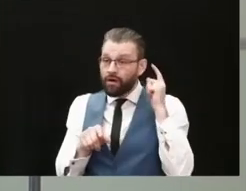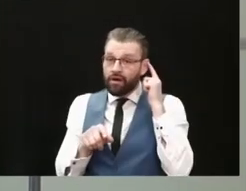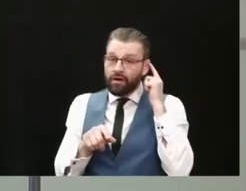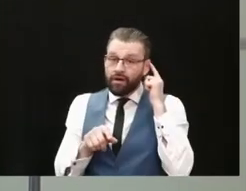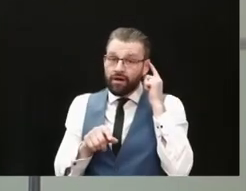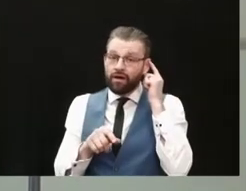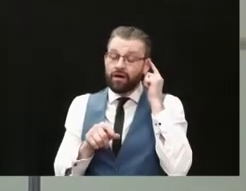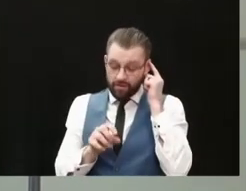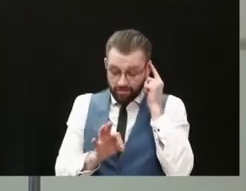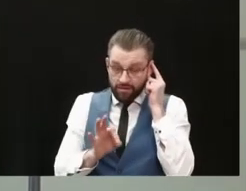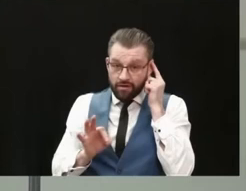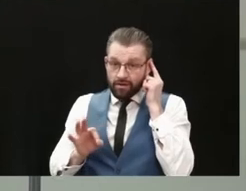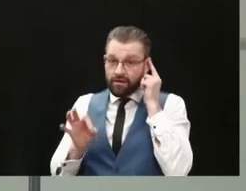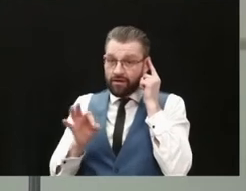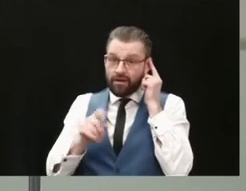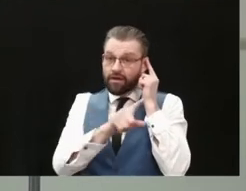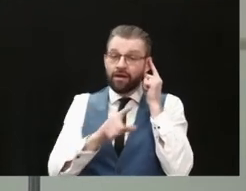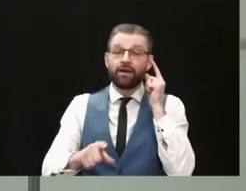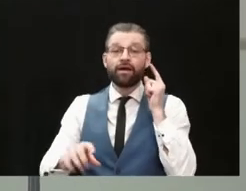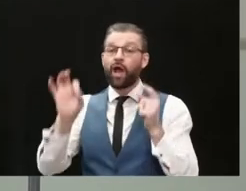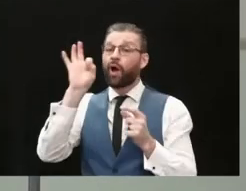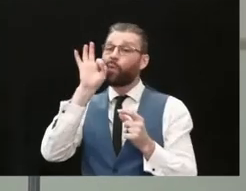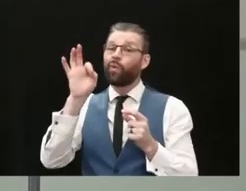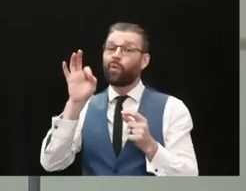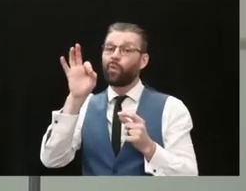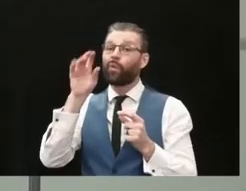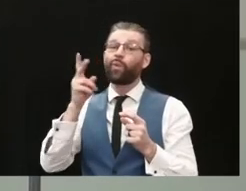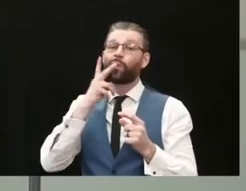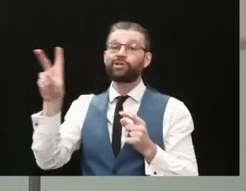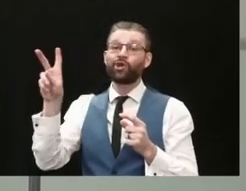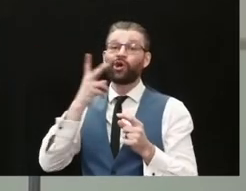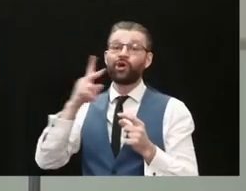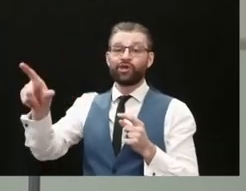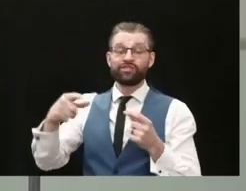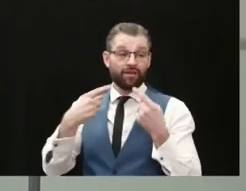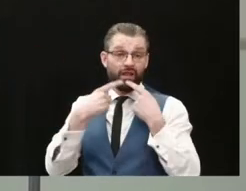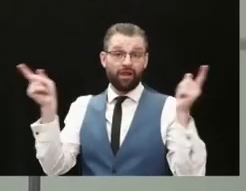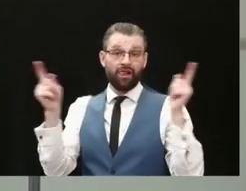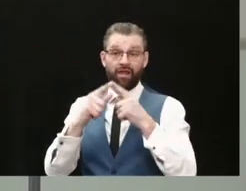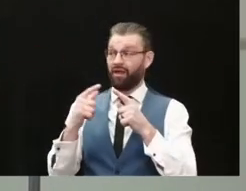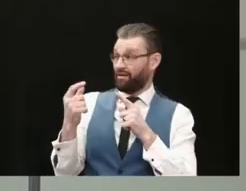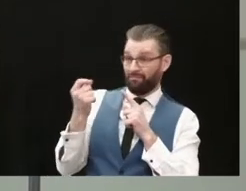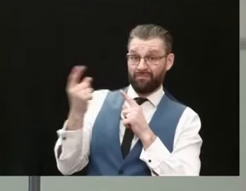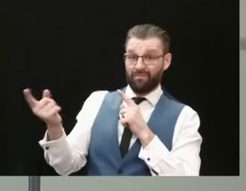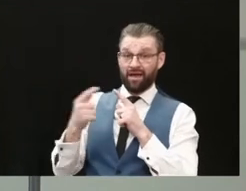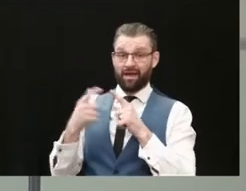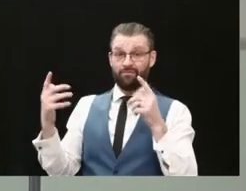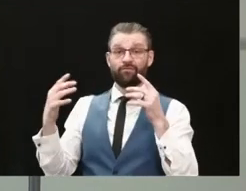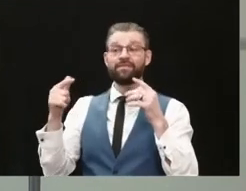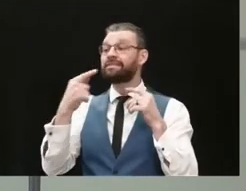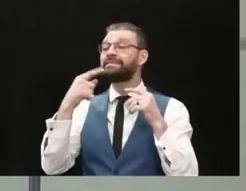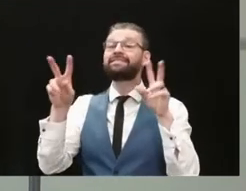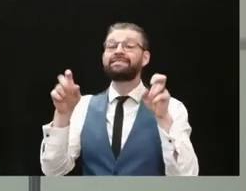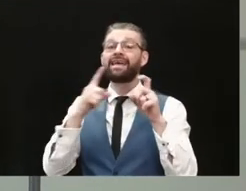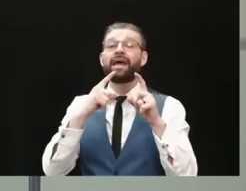paper what she heard, and it was Winston Churchill broadcasting from the Cabinet War Rooms, which is not that far from here, and that the war would be